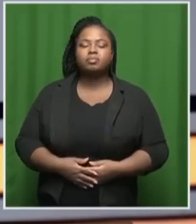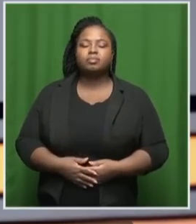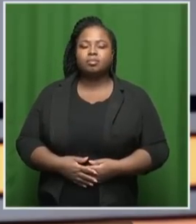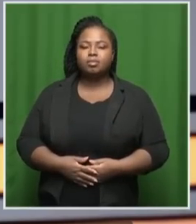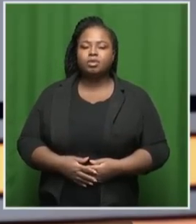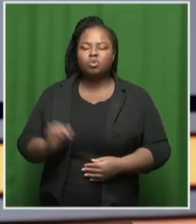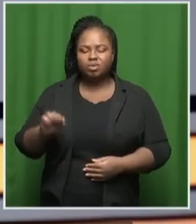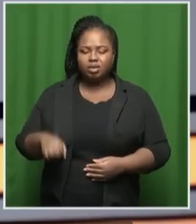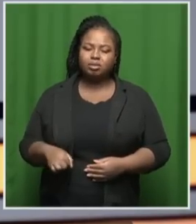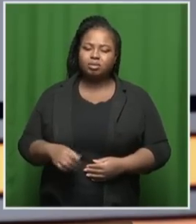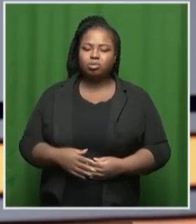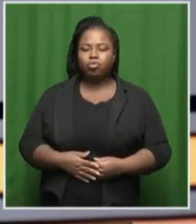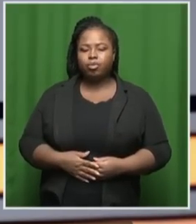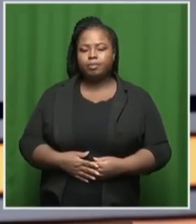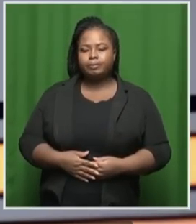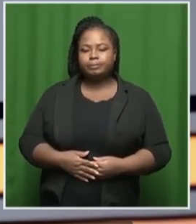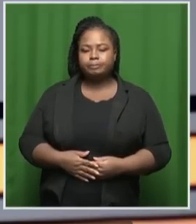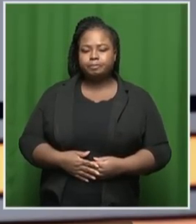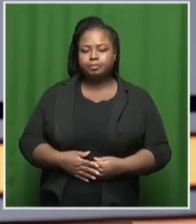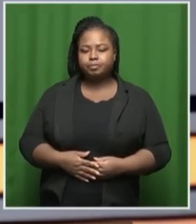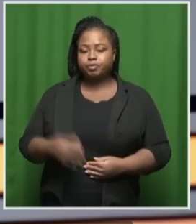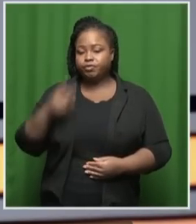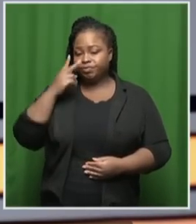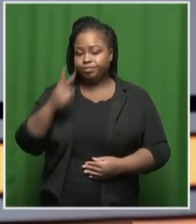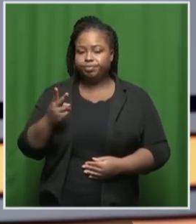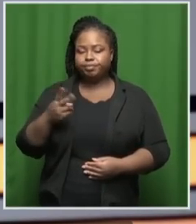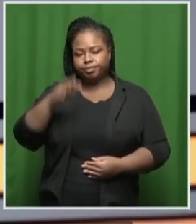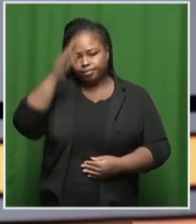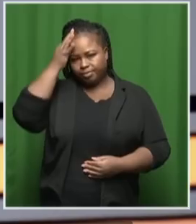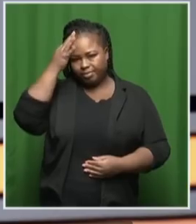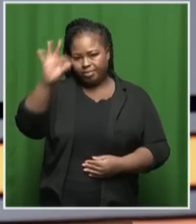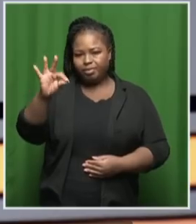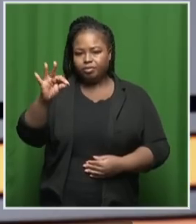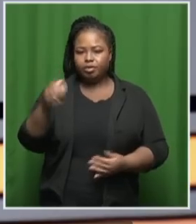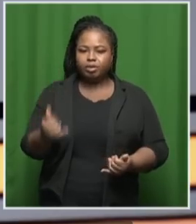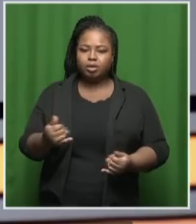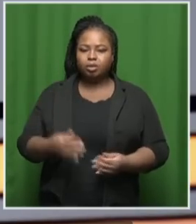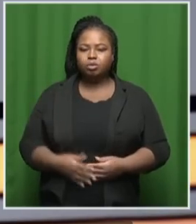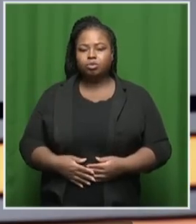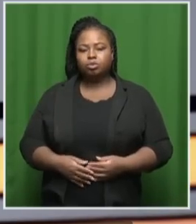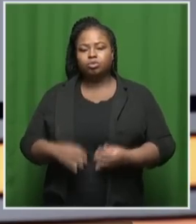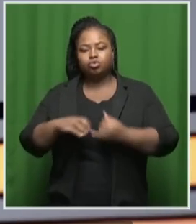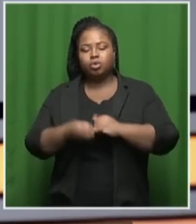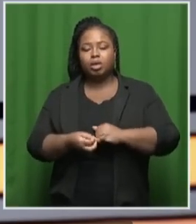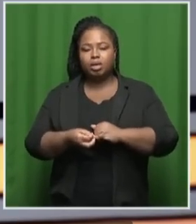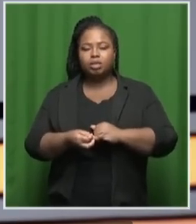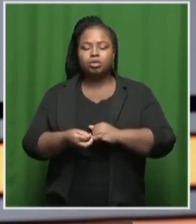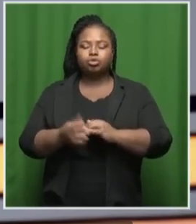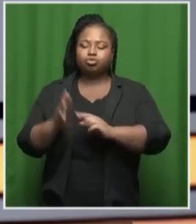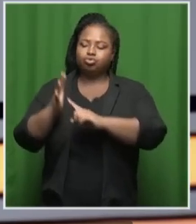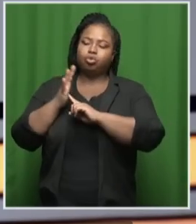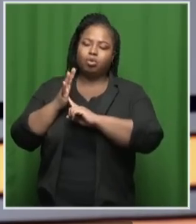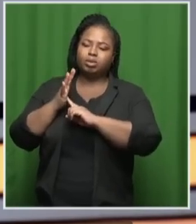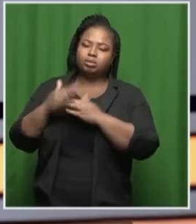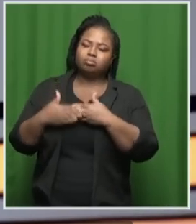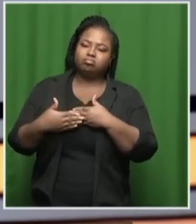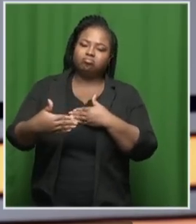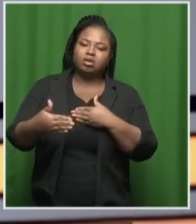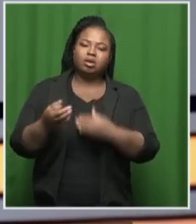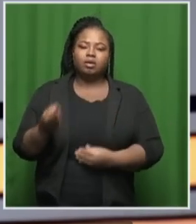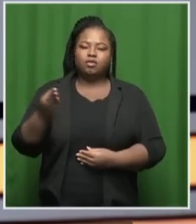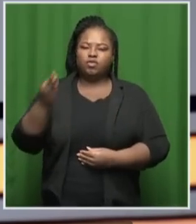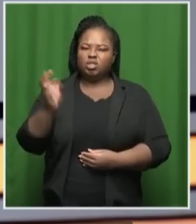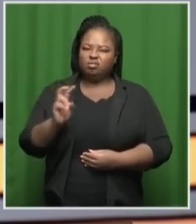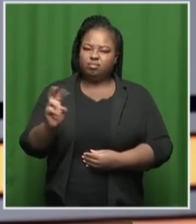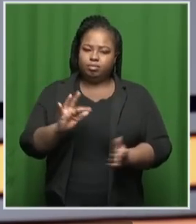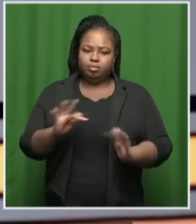And so we have the local government scenario to kind of show us what could possibly play out.